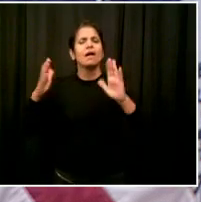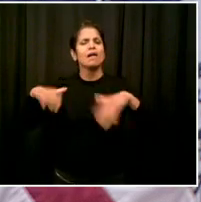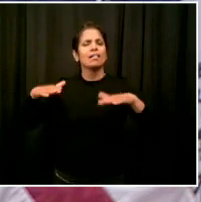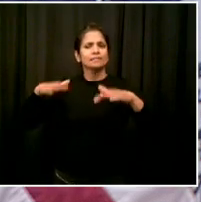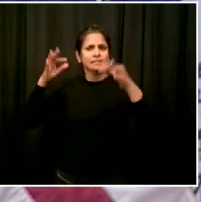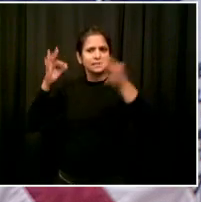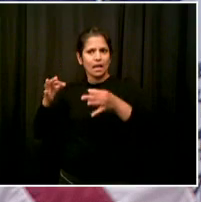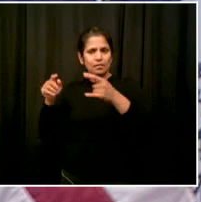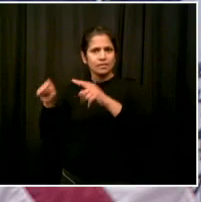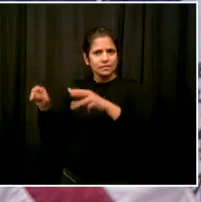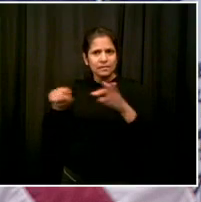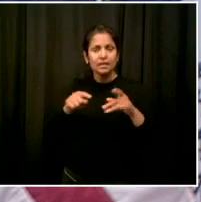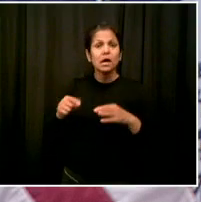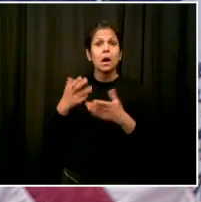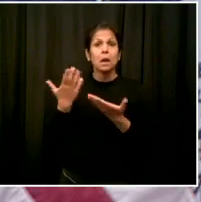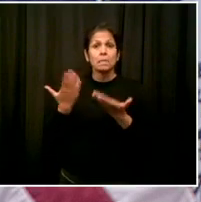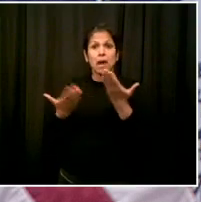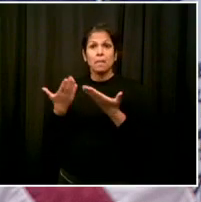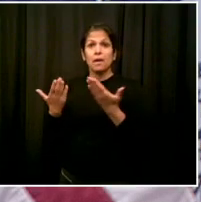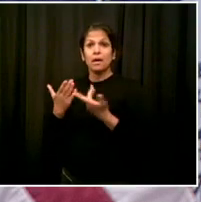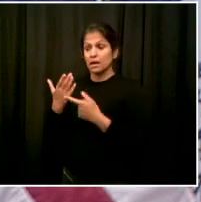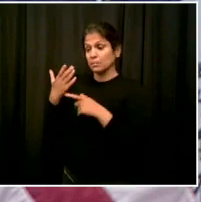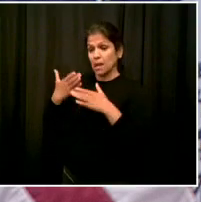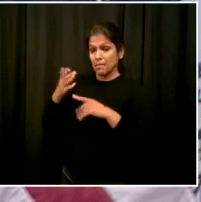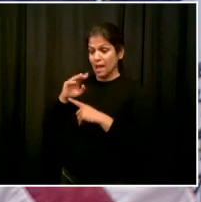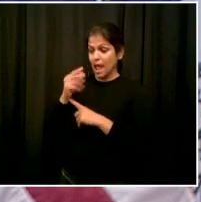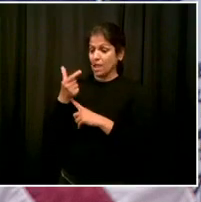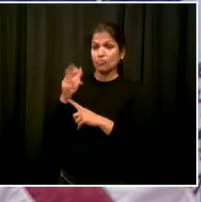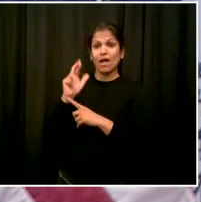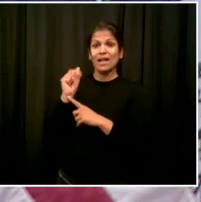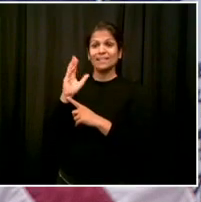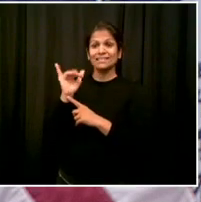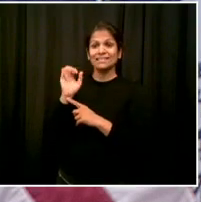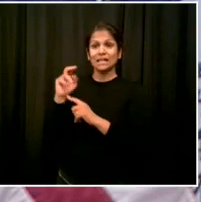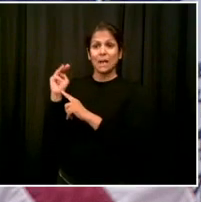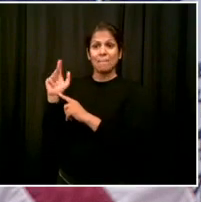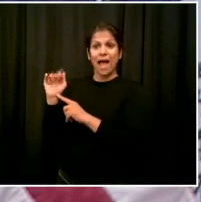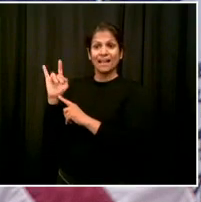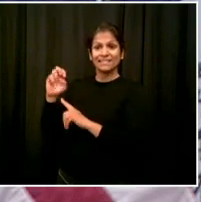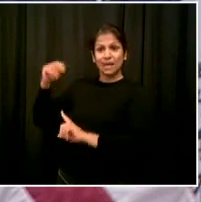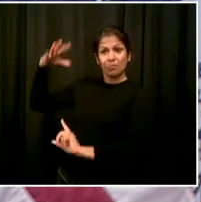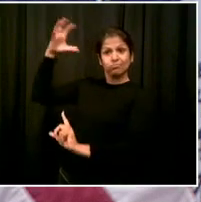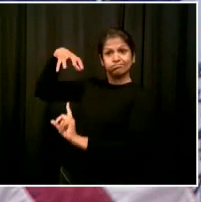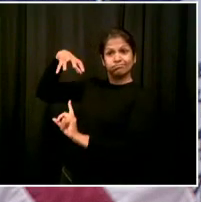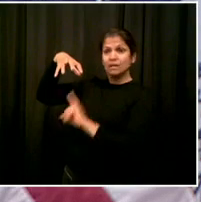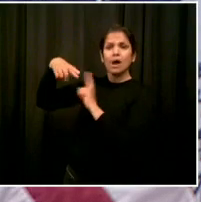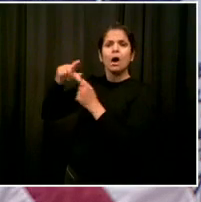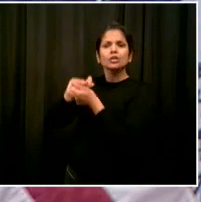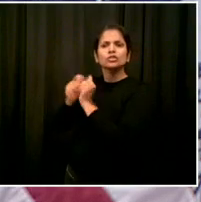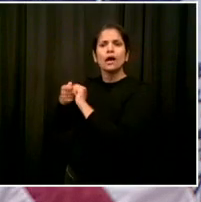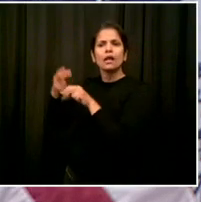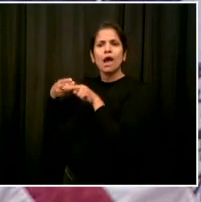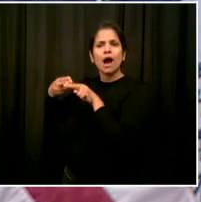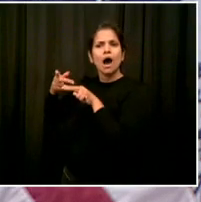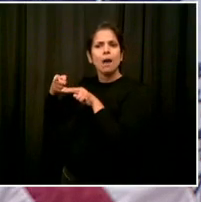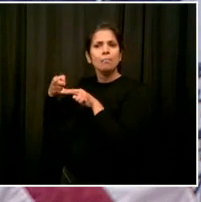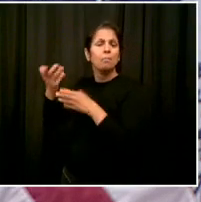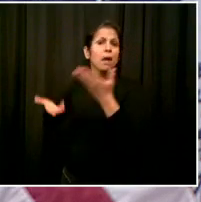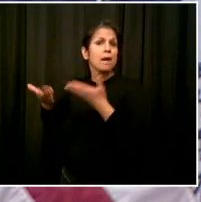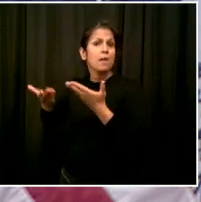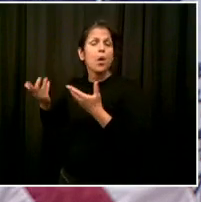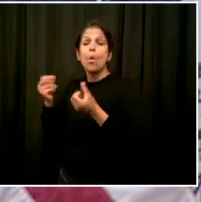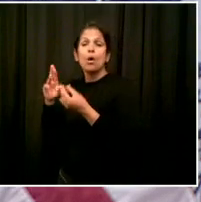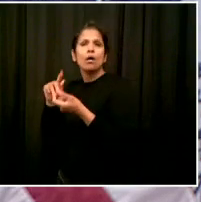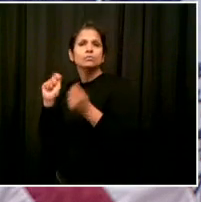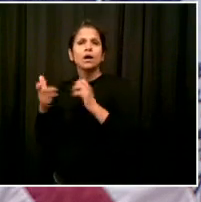means, what we do to address the history, most importantly. You know, I care a lot about the historical and cultural